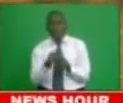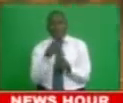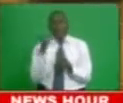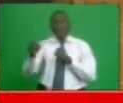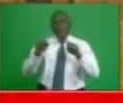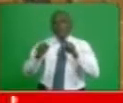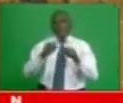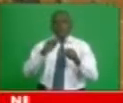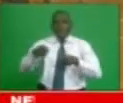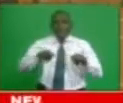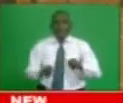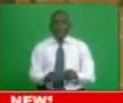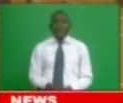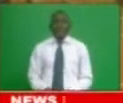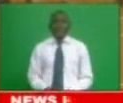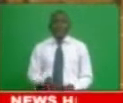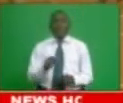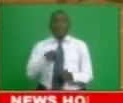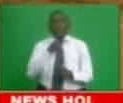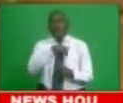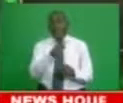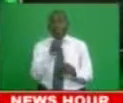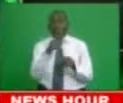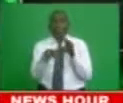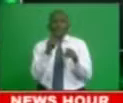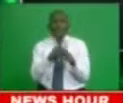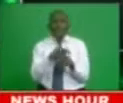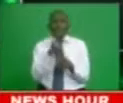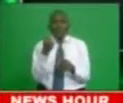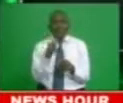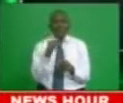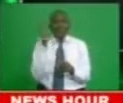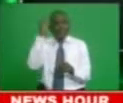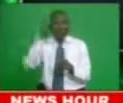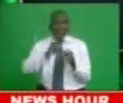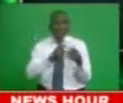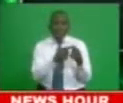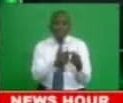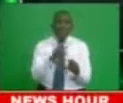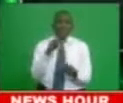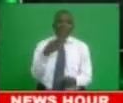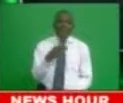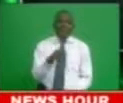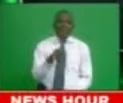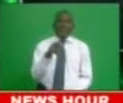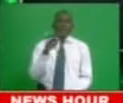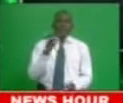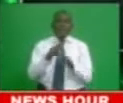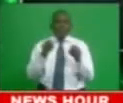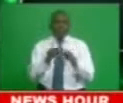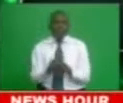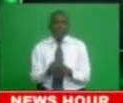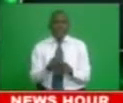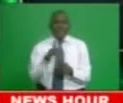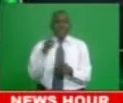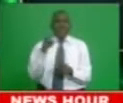Sports Administrator Award. Here are the remaining nominees. Best Male Athlete, Patrick Obing, Disability Sports,